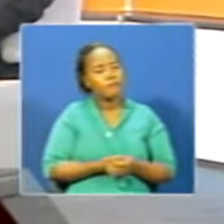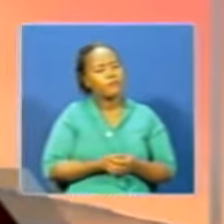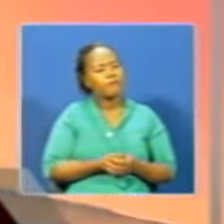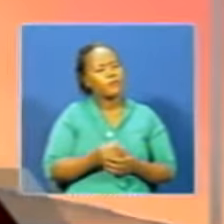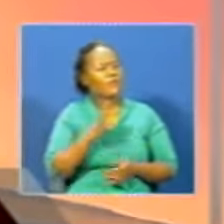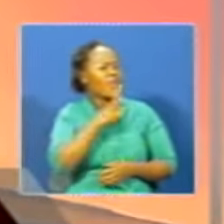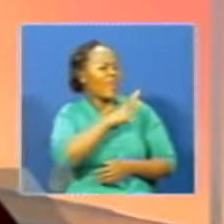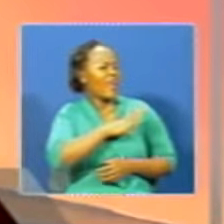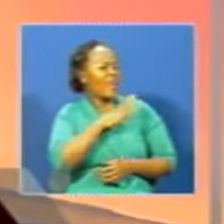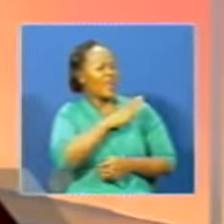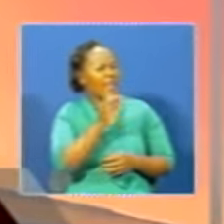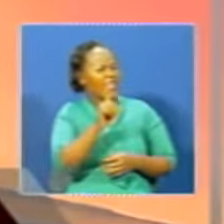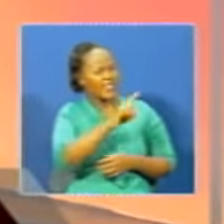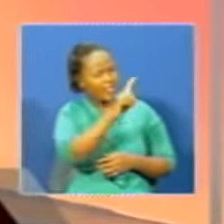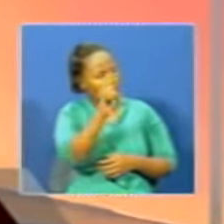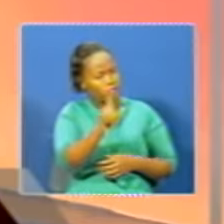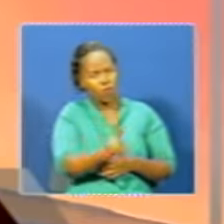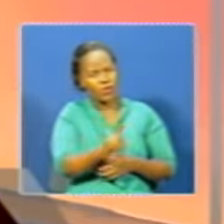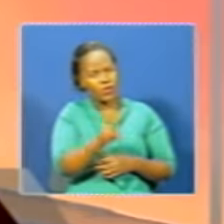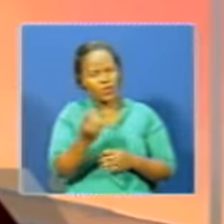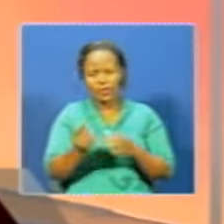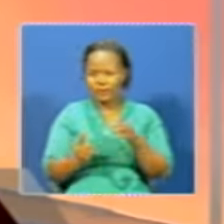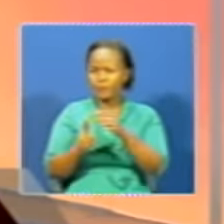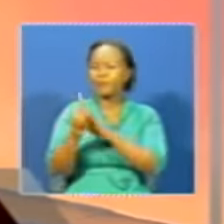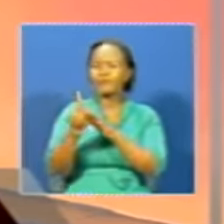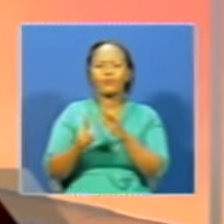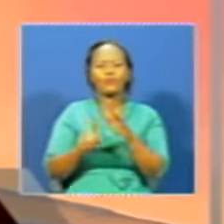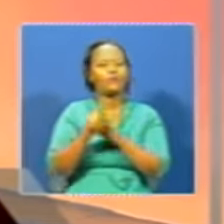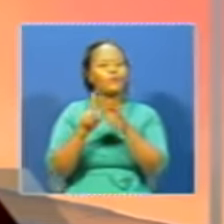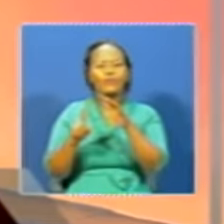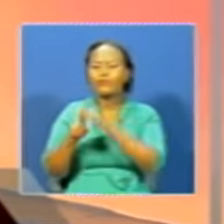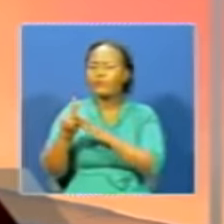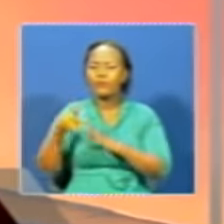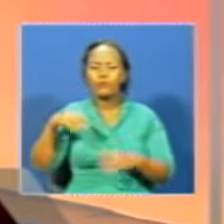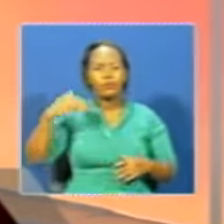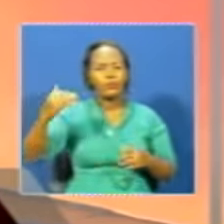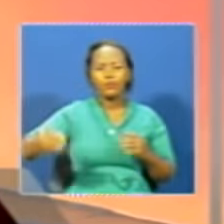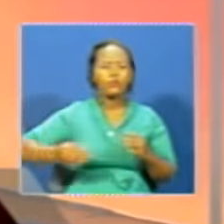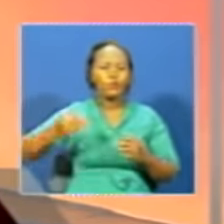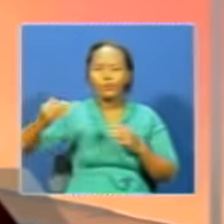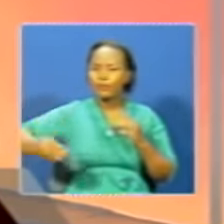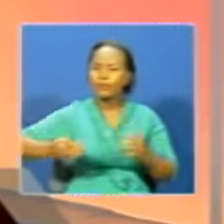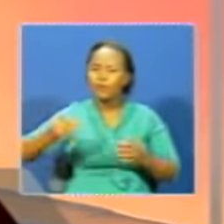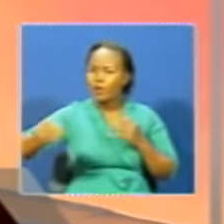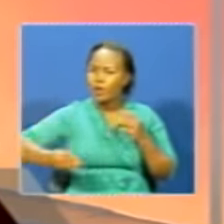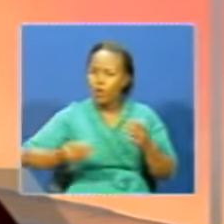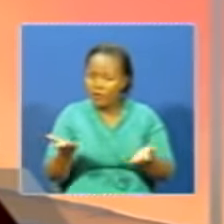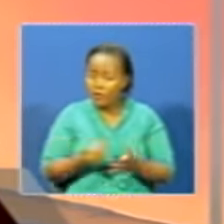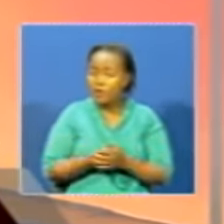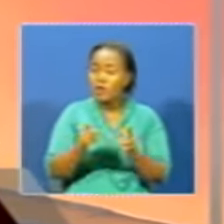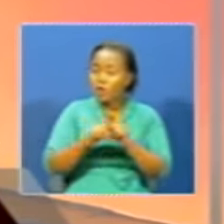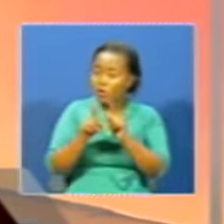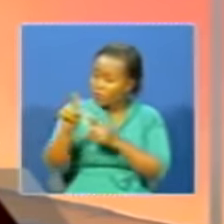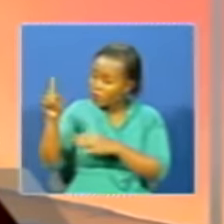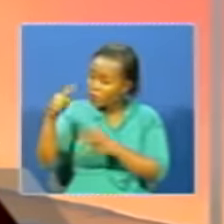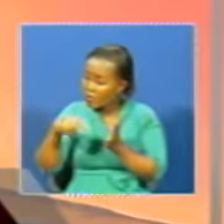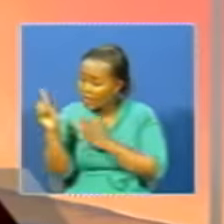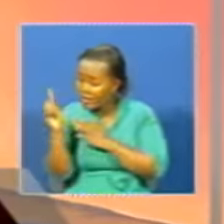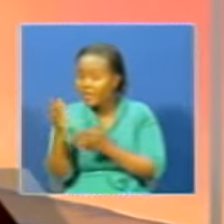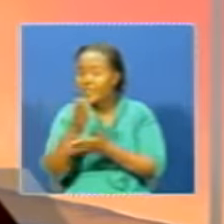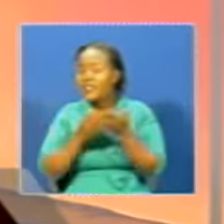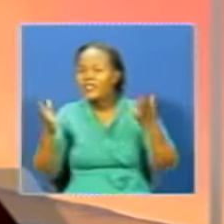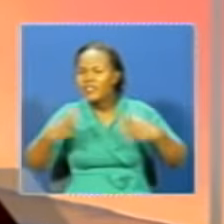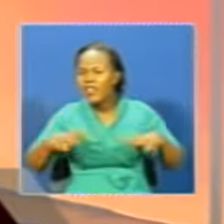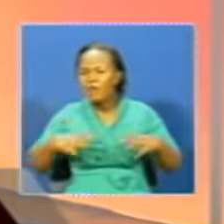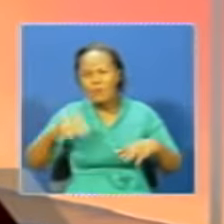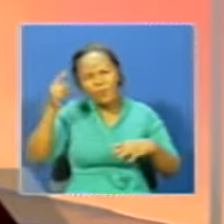question arises from time to time. Yeah. And you're right. Some people actually describe you as, oh, he's a